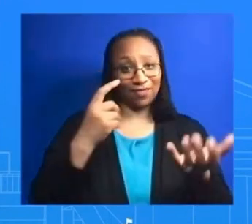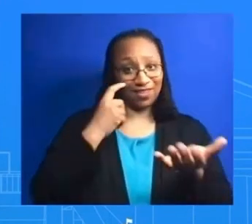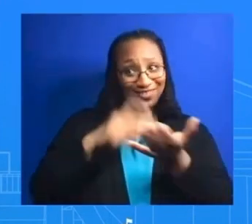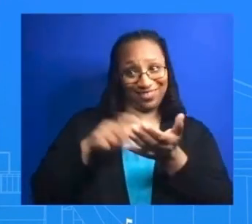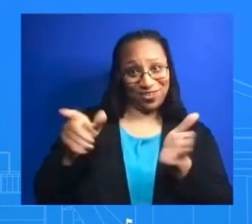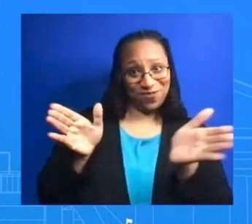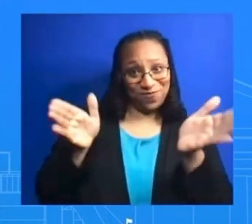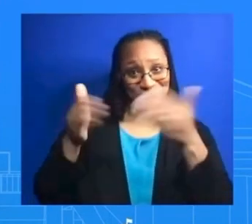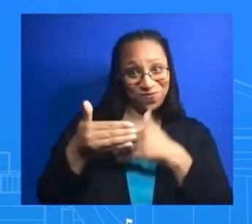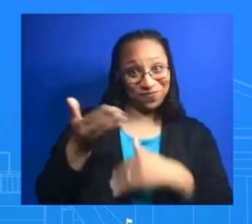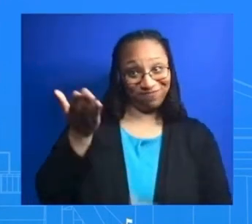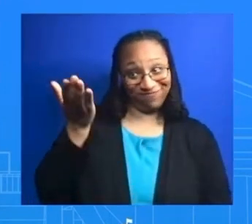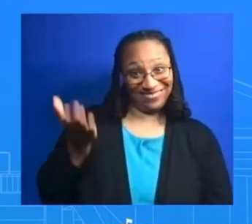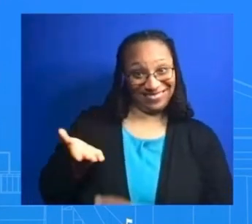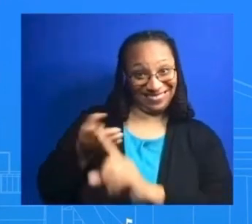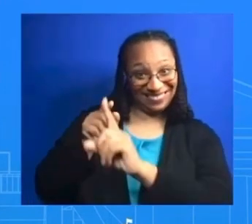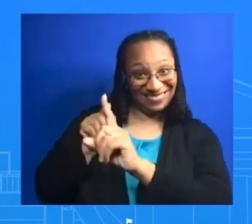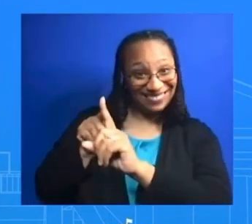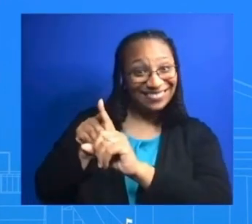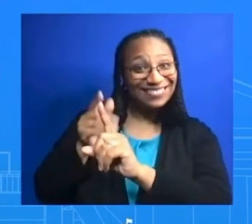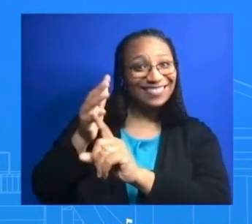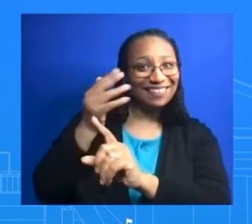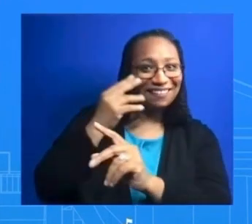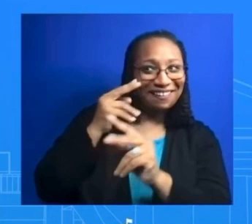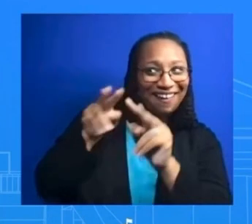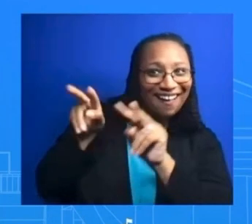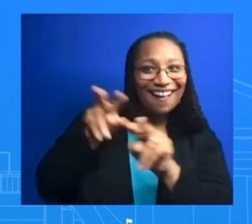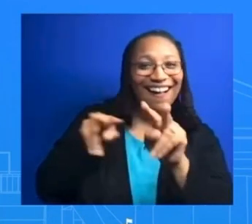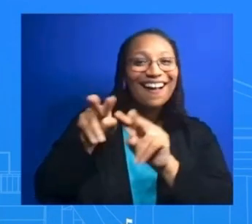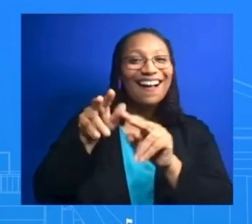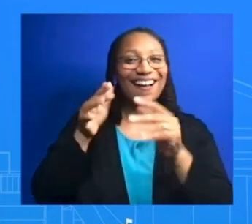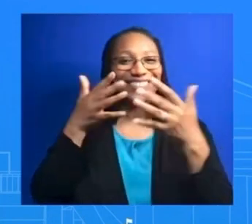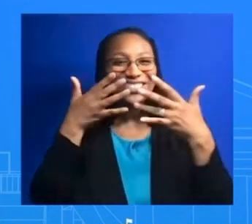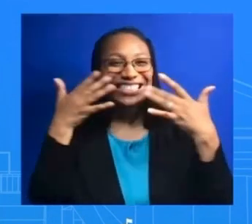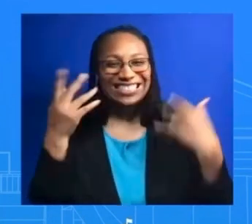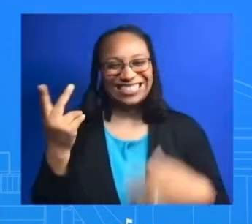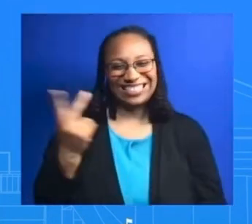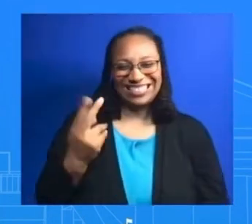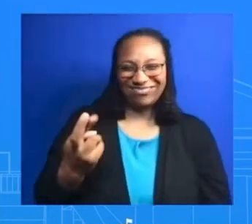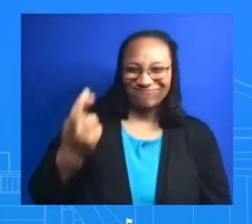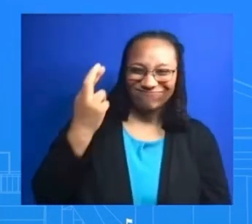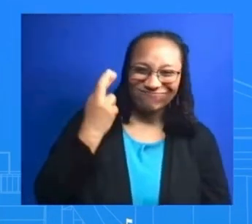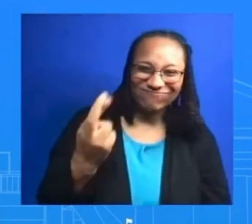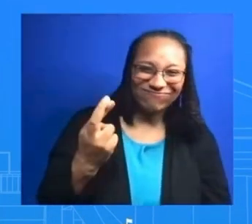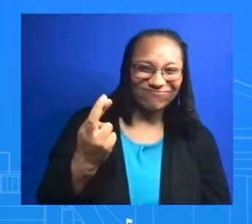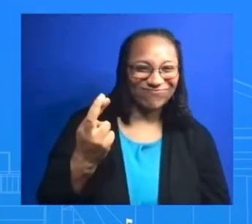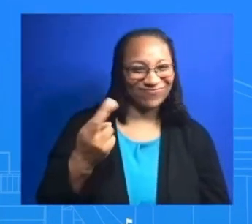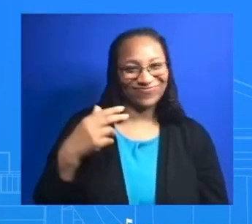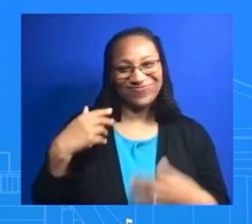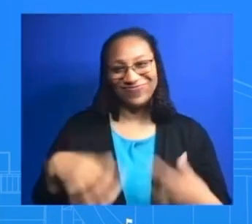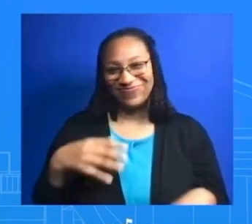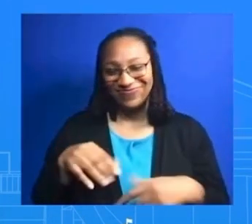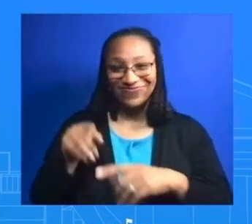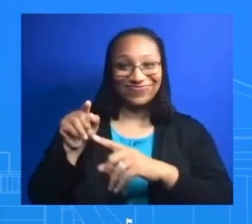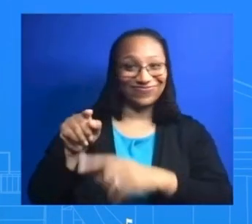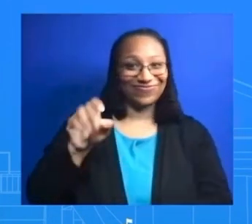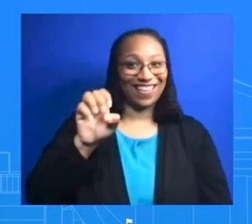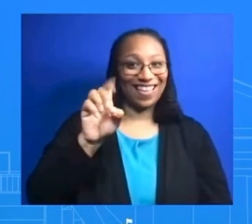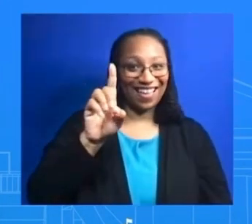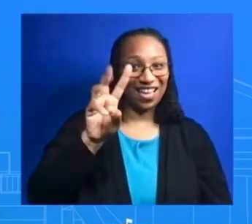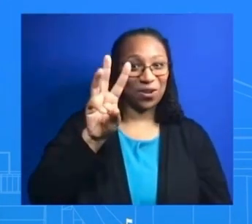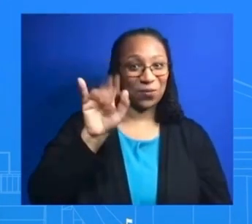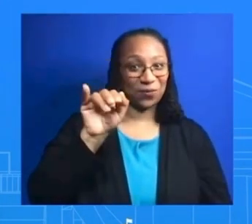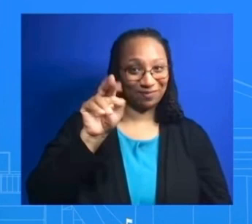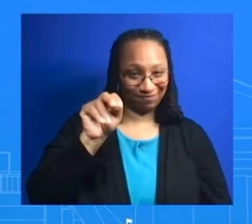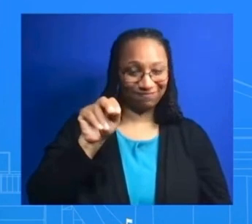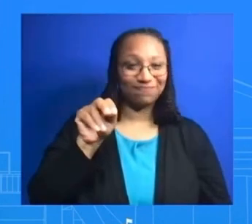friendly face to all of you and to all of us. That is Ed Lewis. Ed is retiring today after 25 years